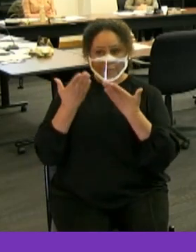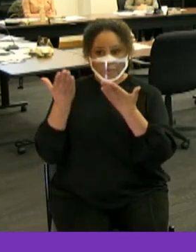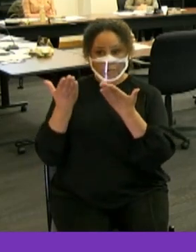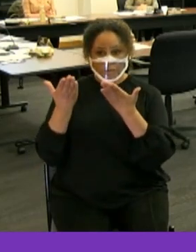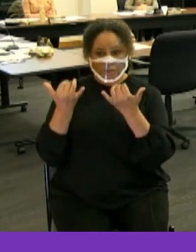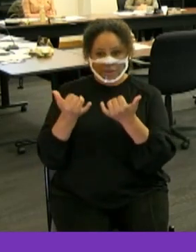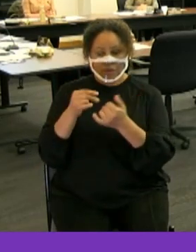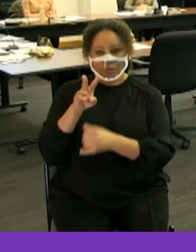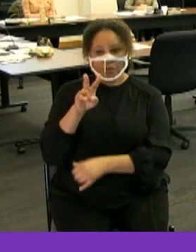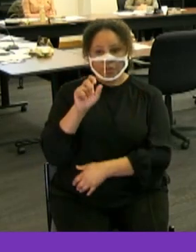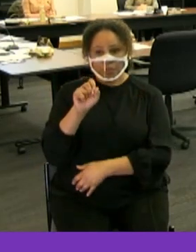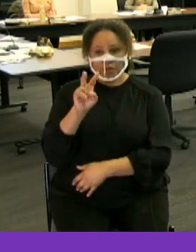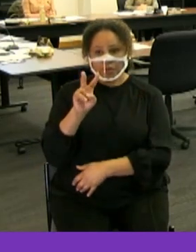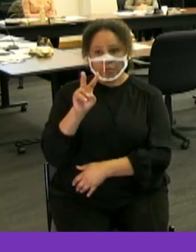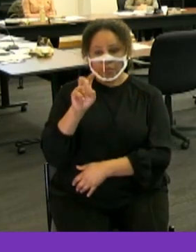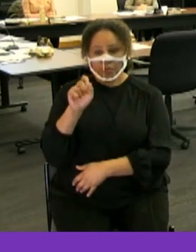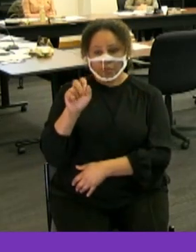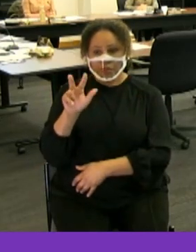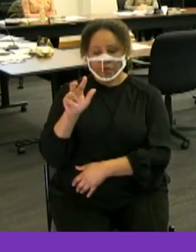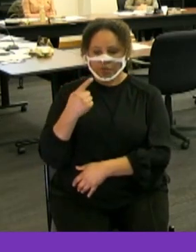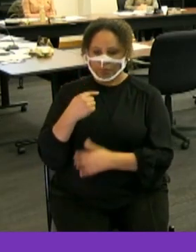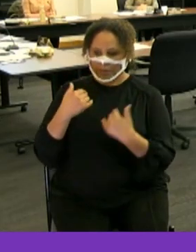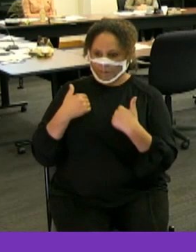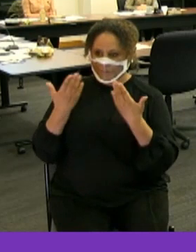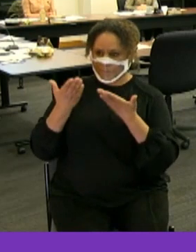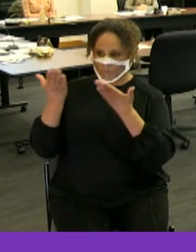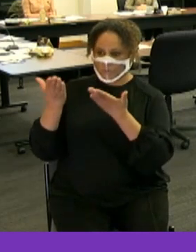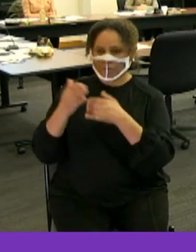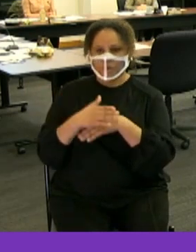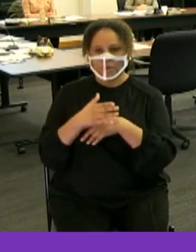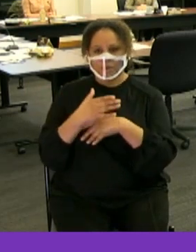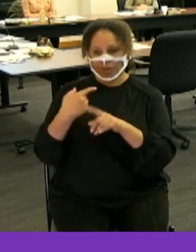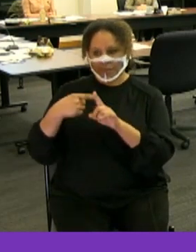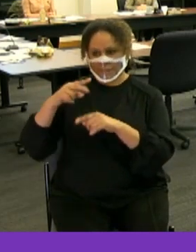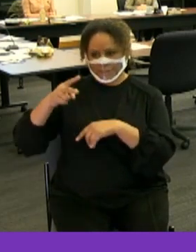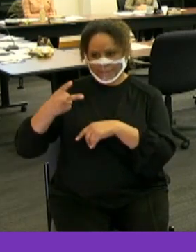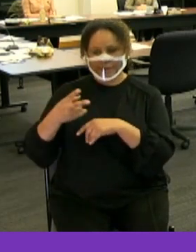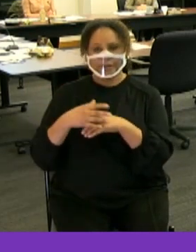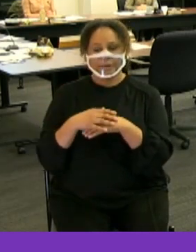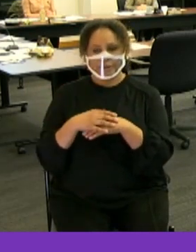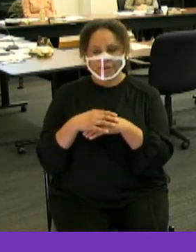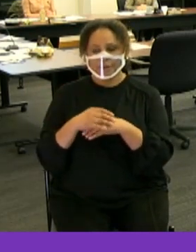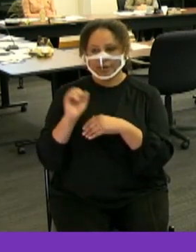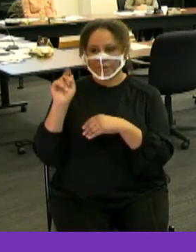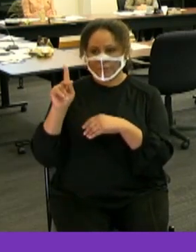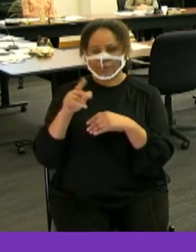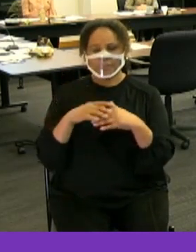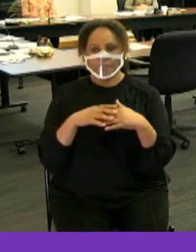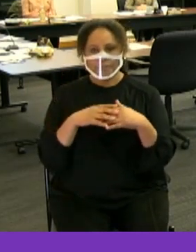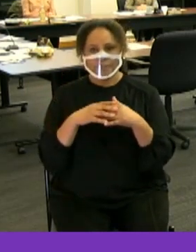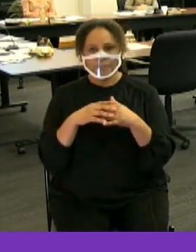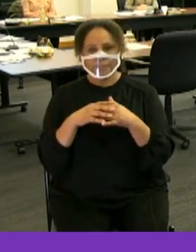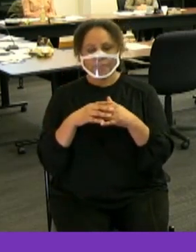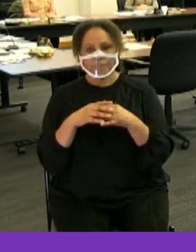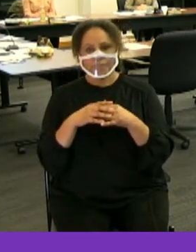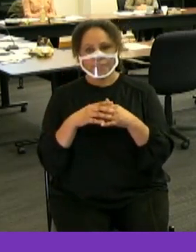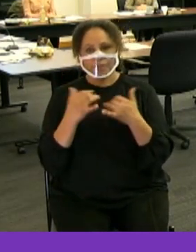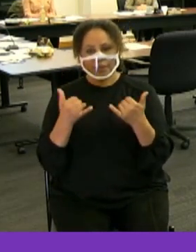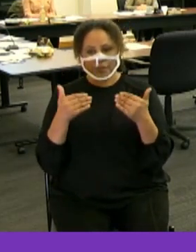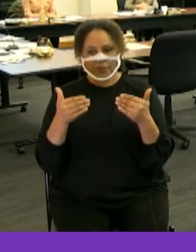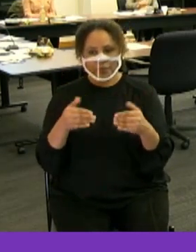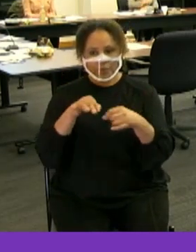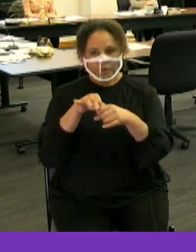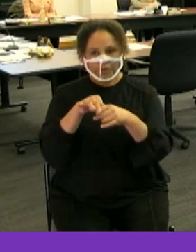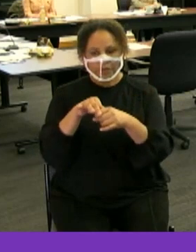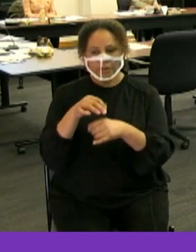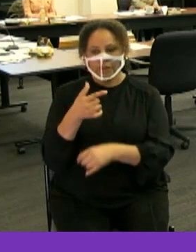please. 2.2.3. We have a motion You already had it. and a second. And a second. Okay. Let's go ahead and vote on